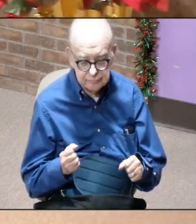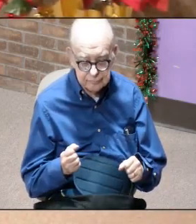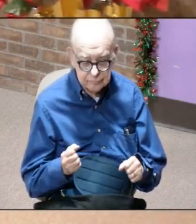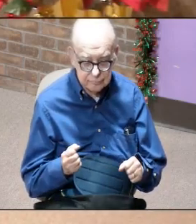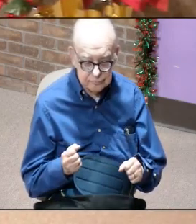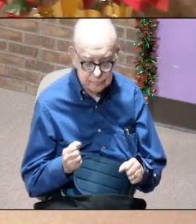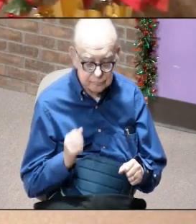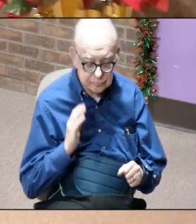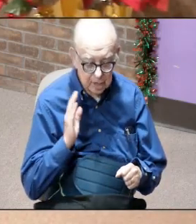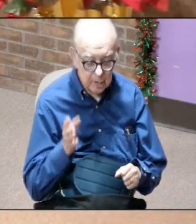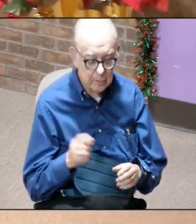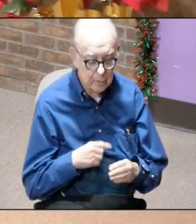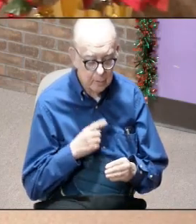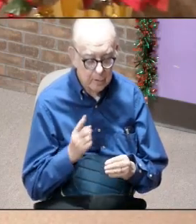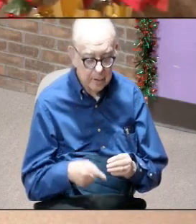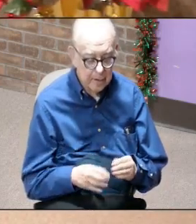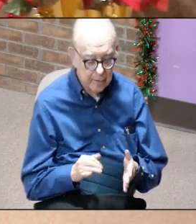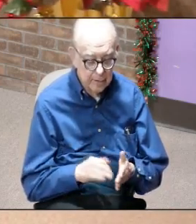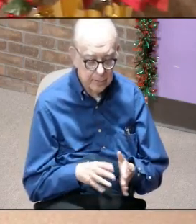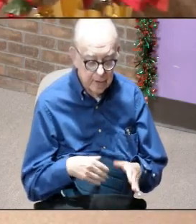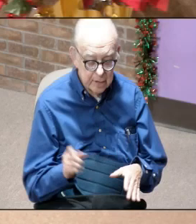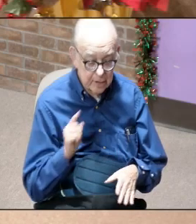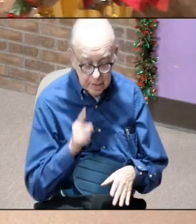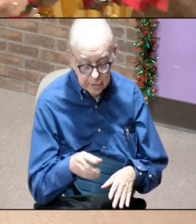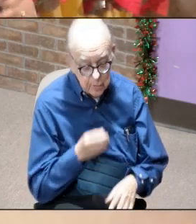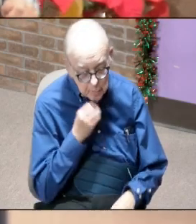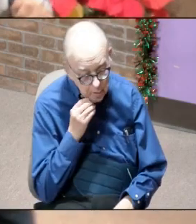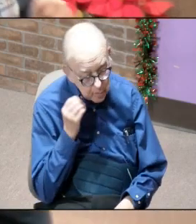I'm going to end this and take you home.